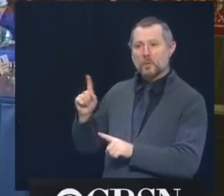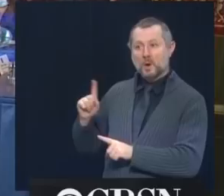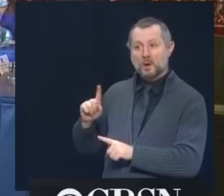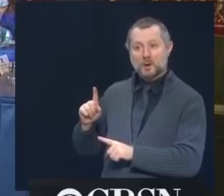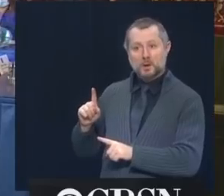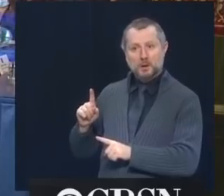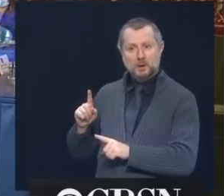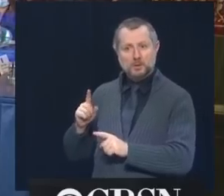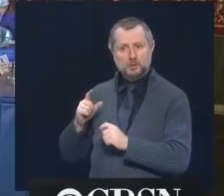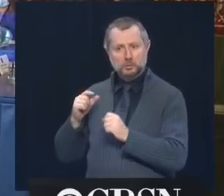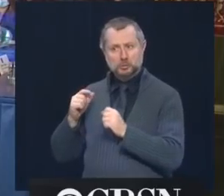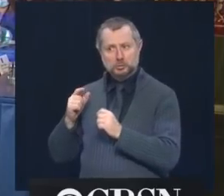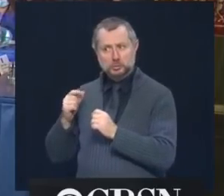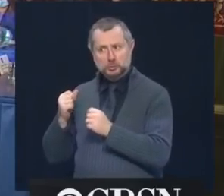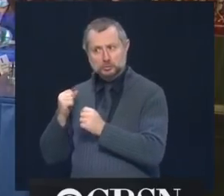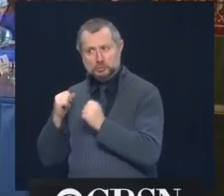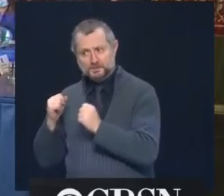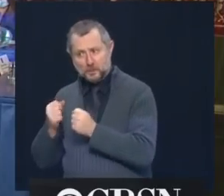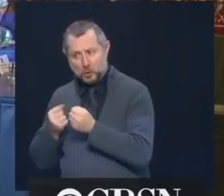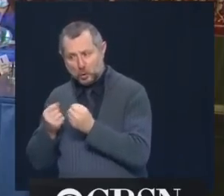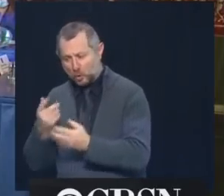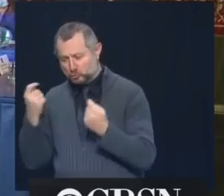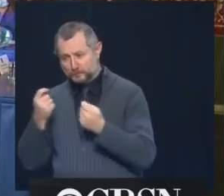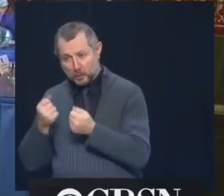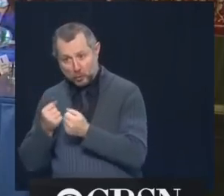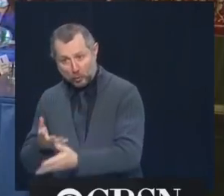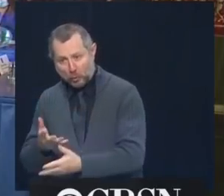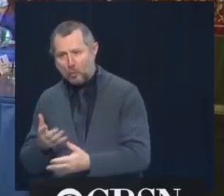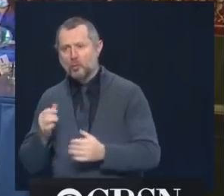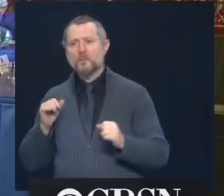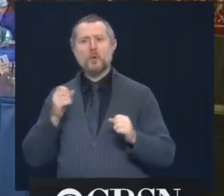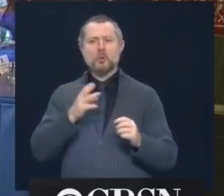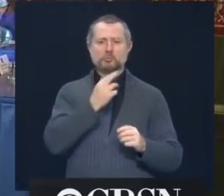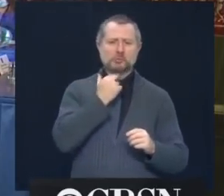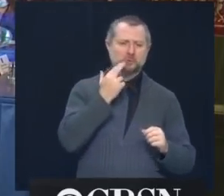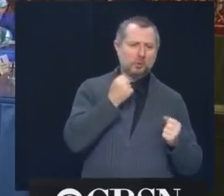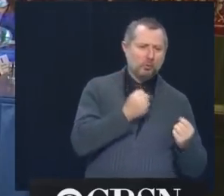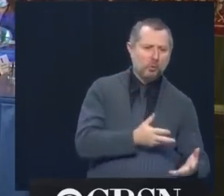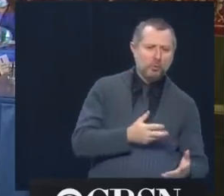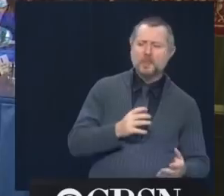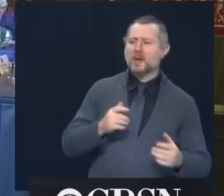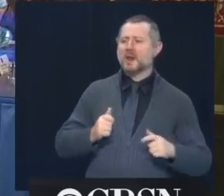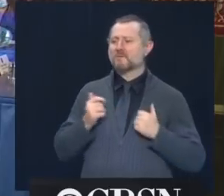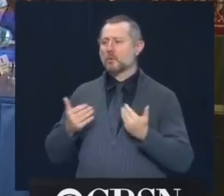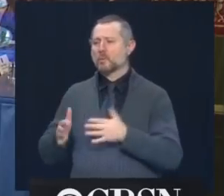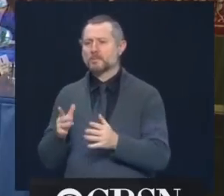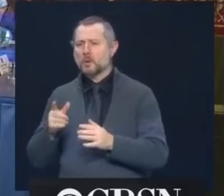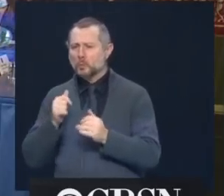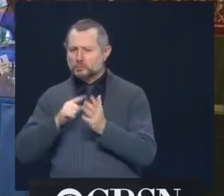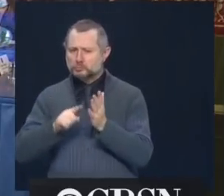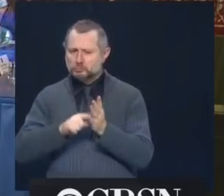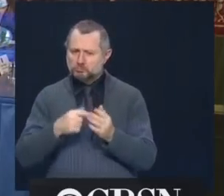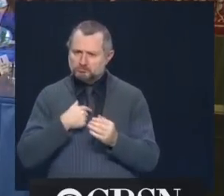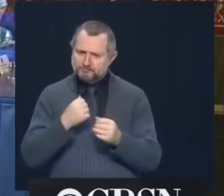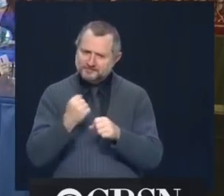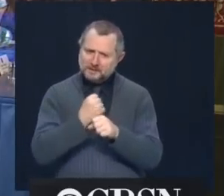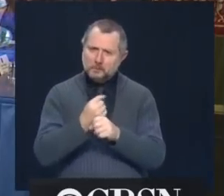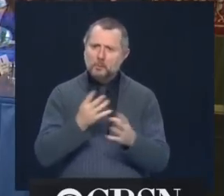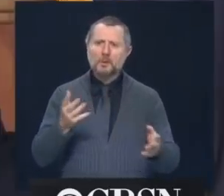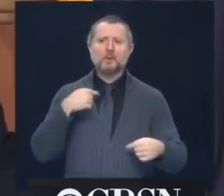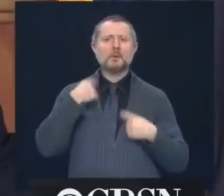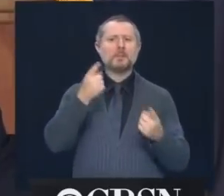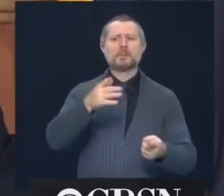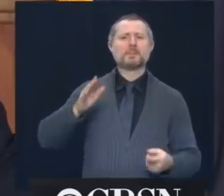or restaurants or whether it is living room spread. Can the state release that sort of data? Why hasn't it happened so far?